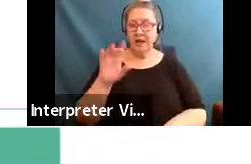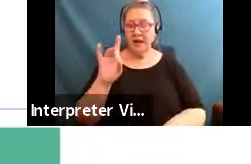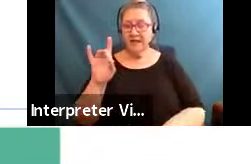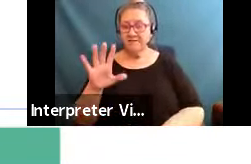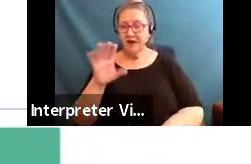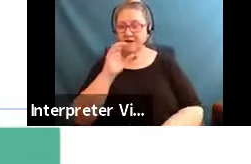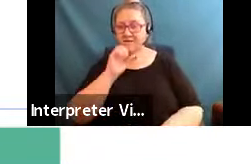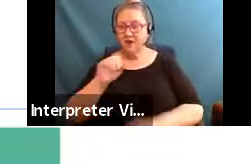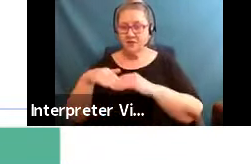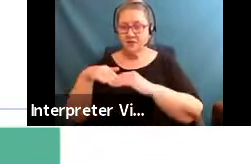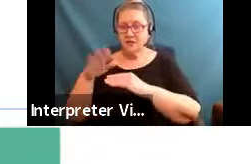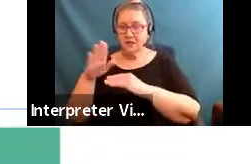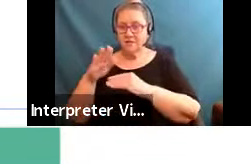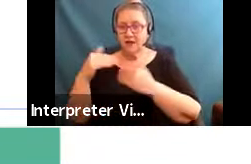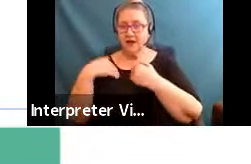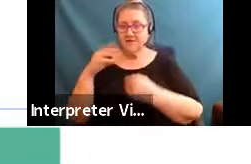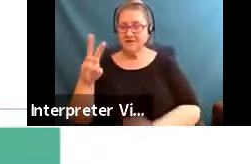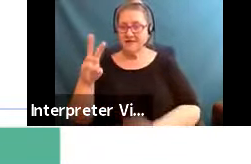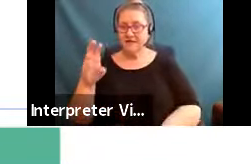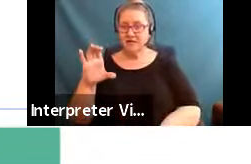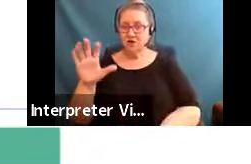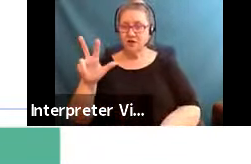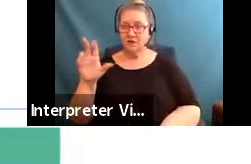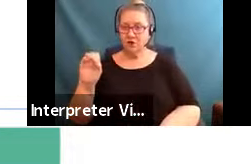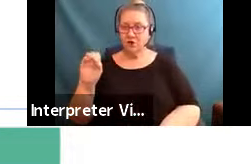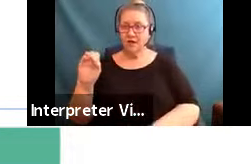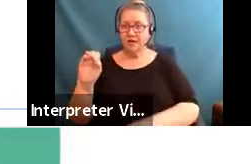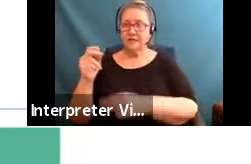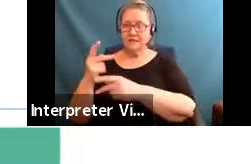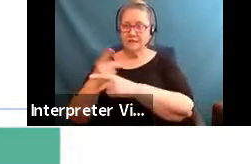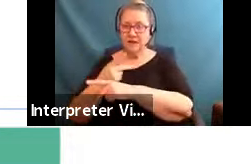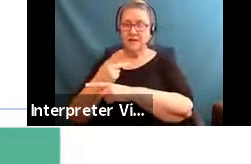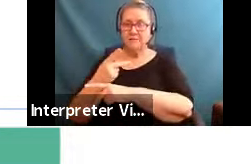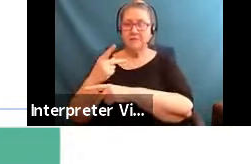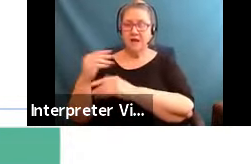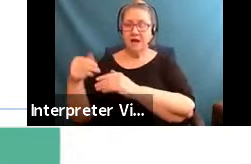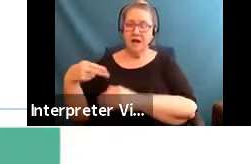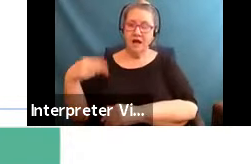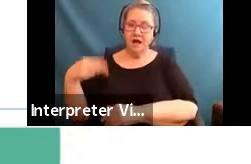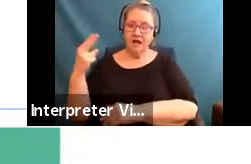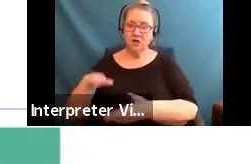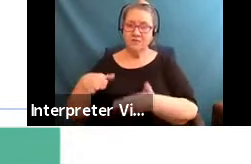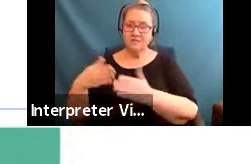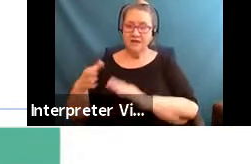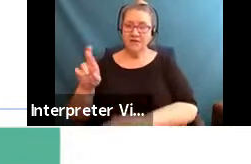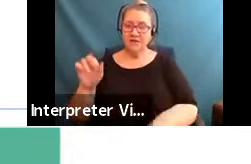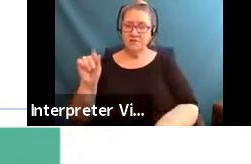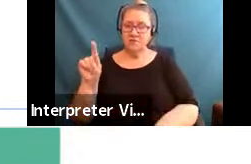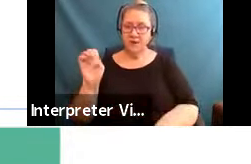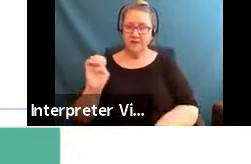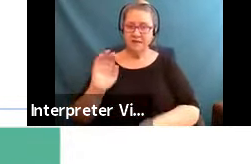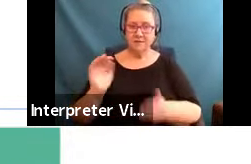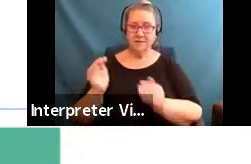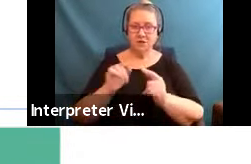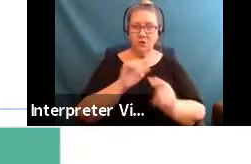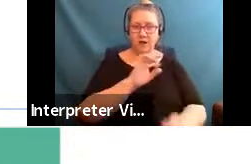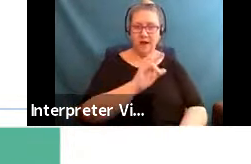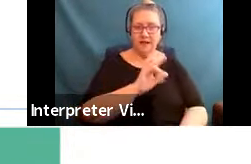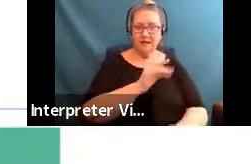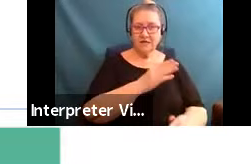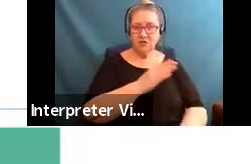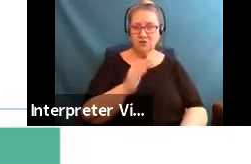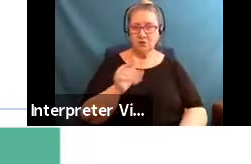older have a 630 time higher death rate compared to the comparison group of the 18 to